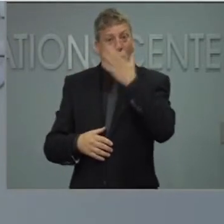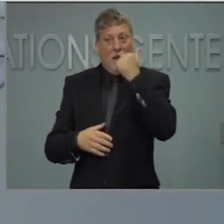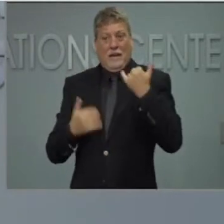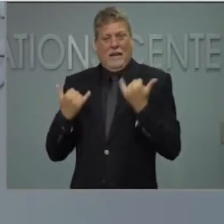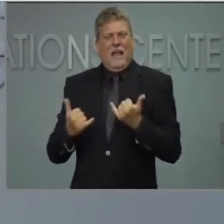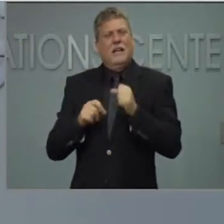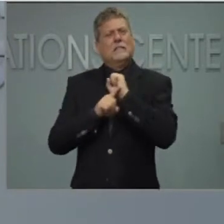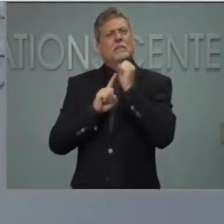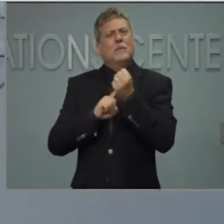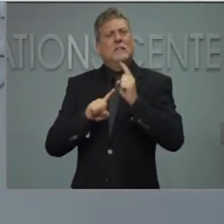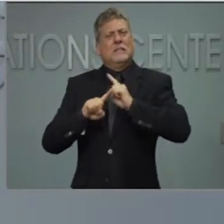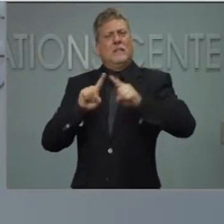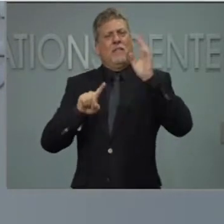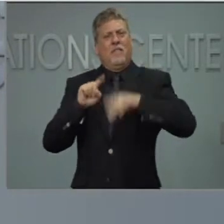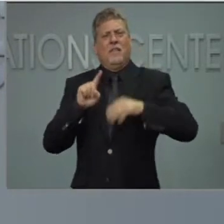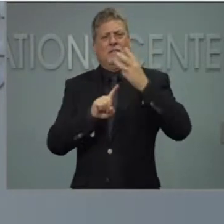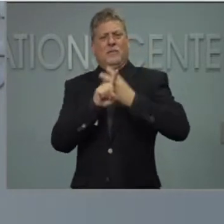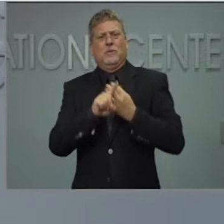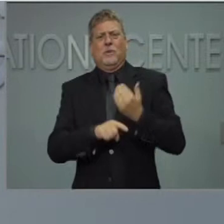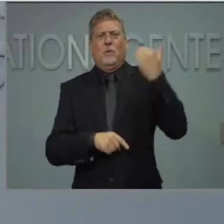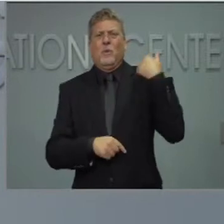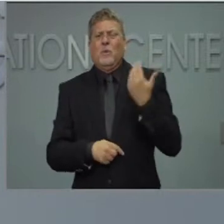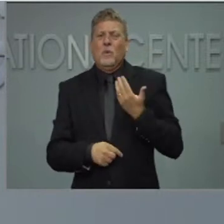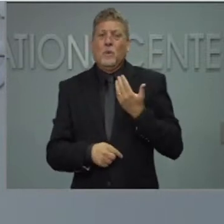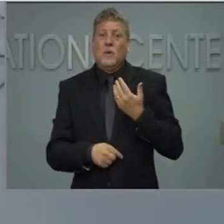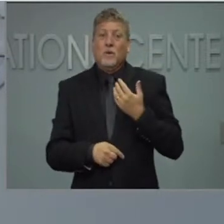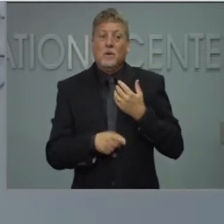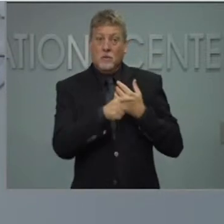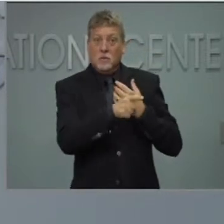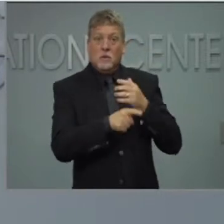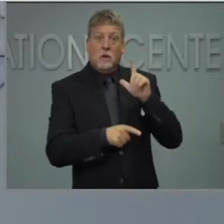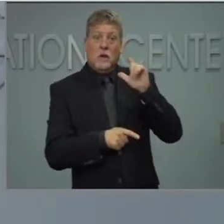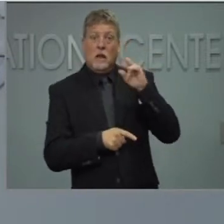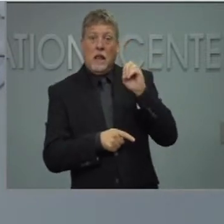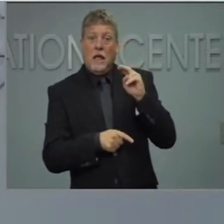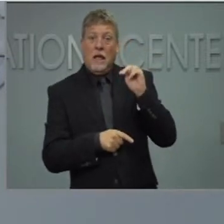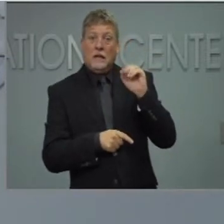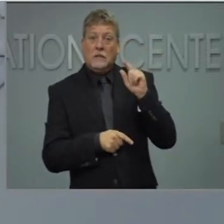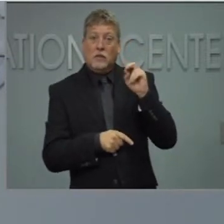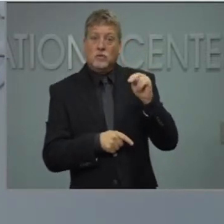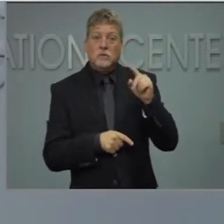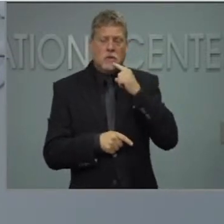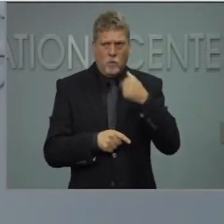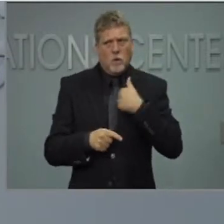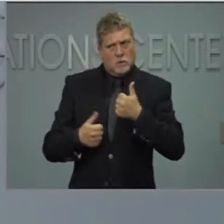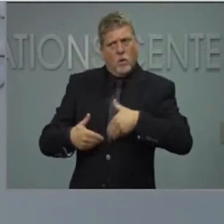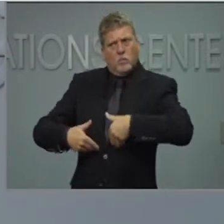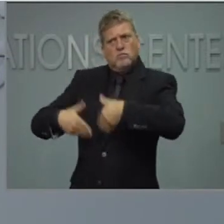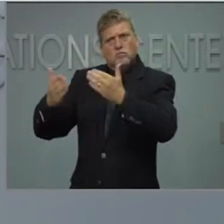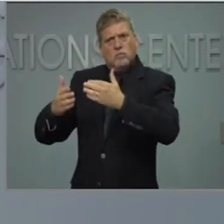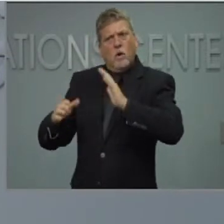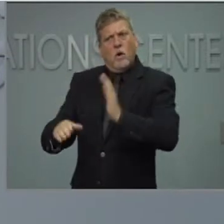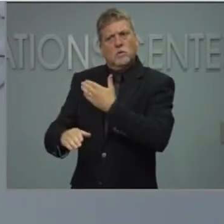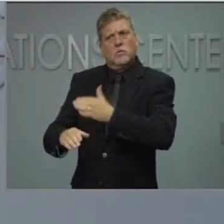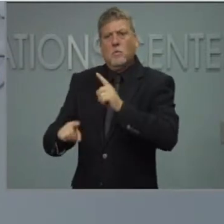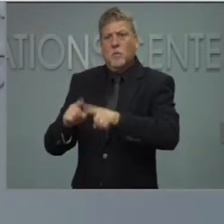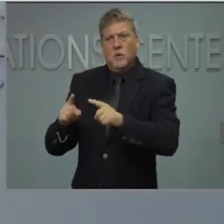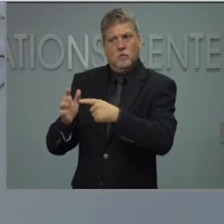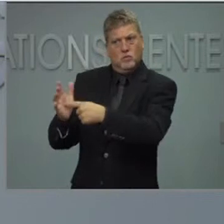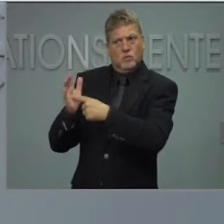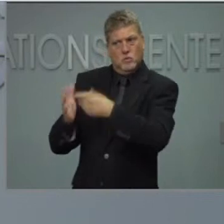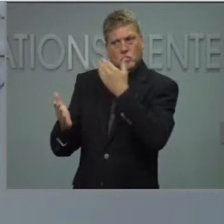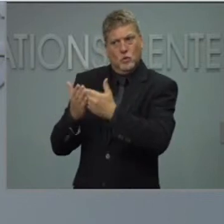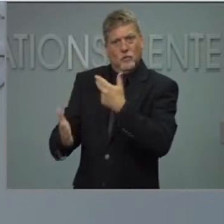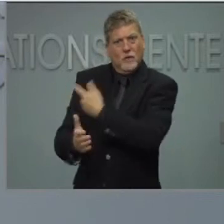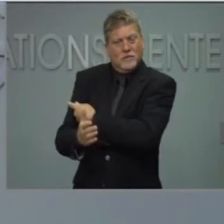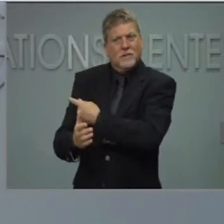events at Live Nation can happen safely when we use these layered protocols, but we have to all do them together,